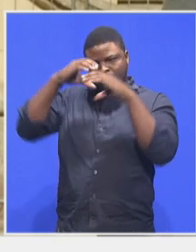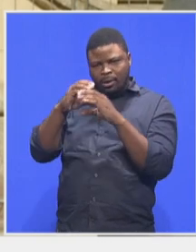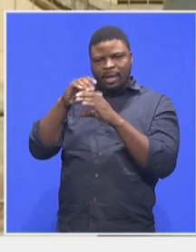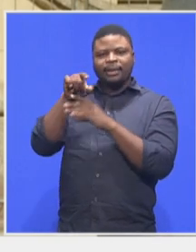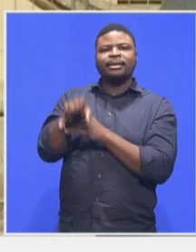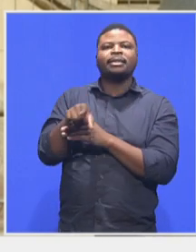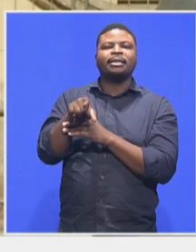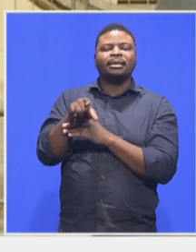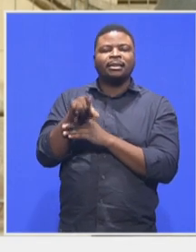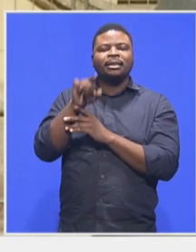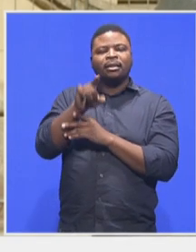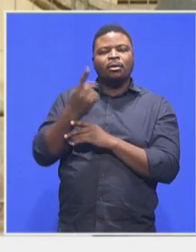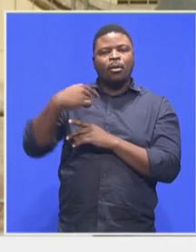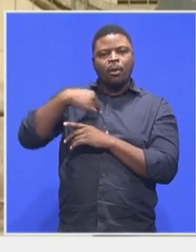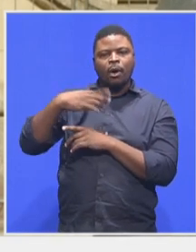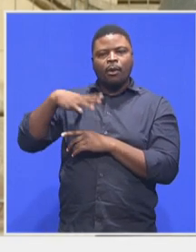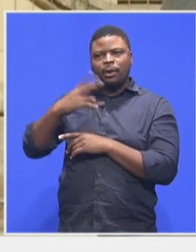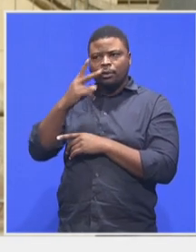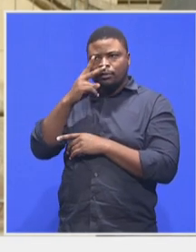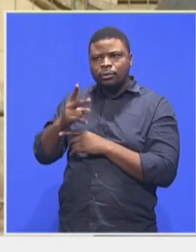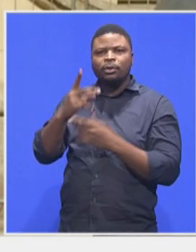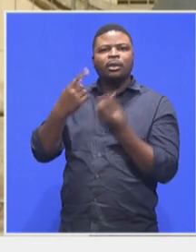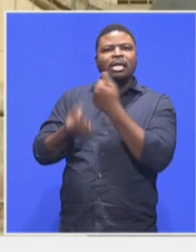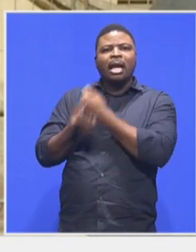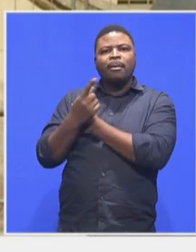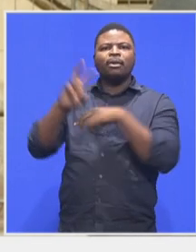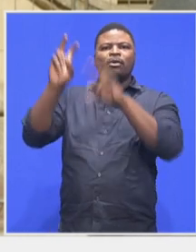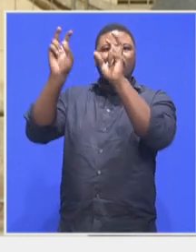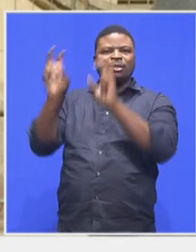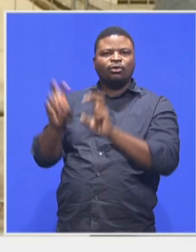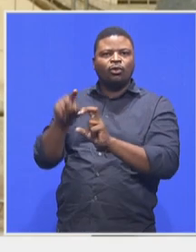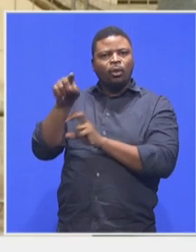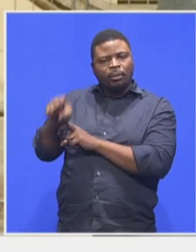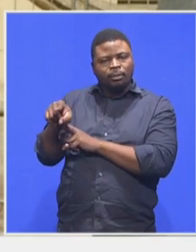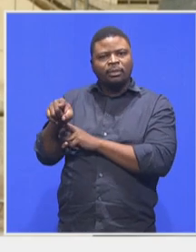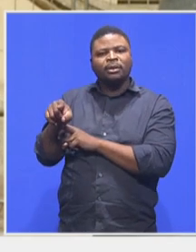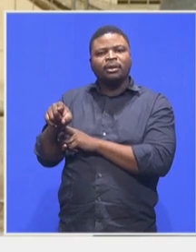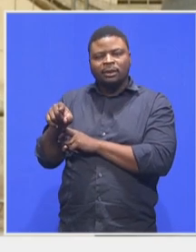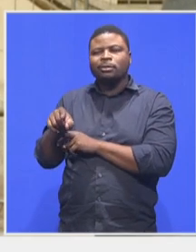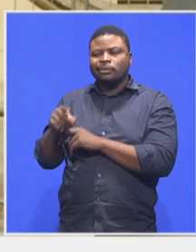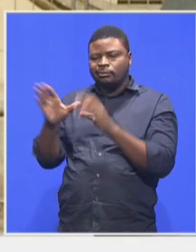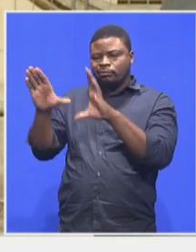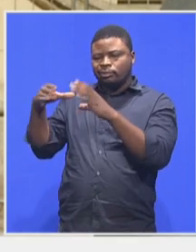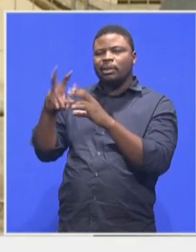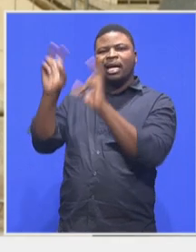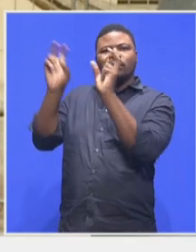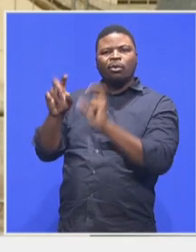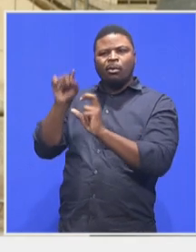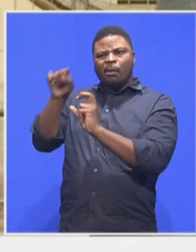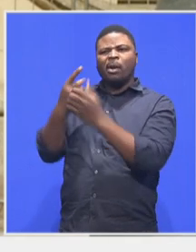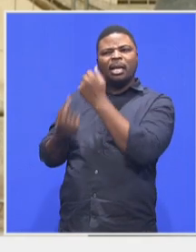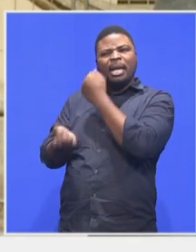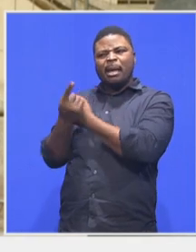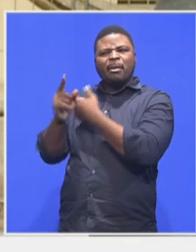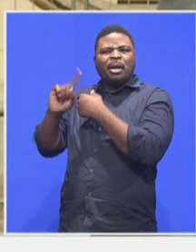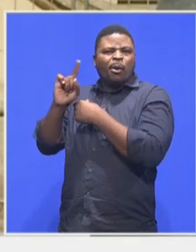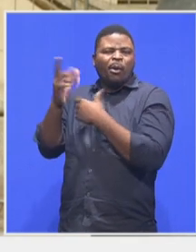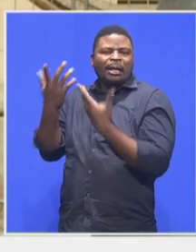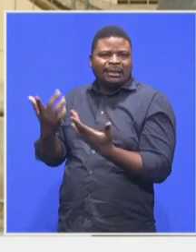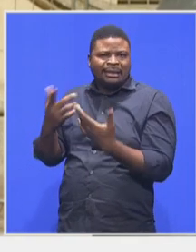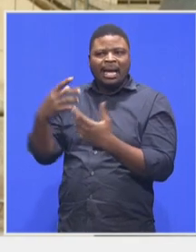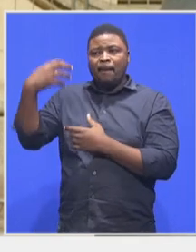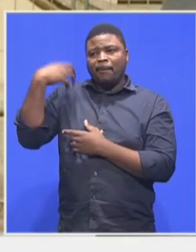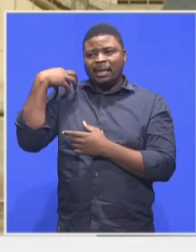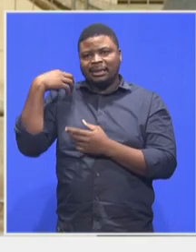want to see, what is happening around electricity, security of electricity. The minister and the